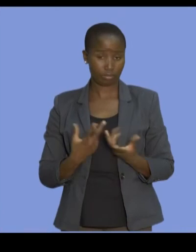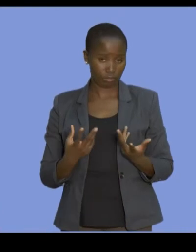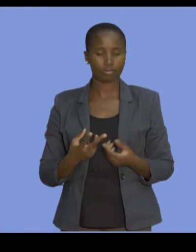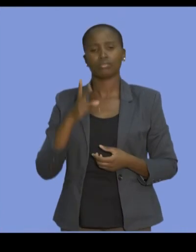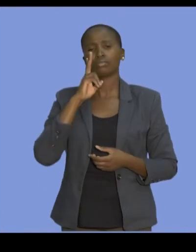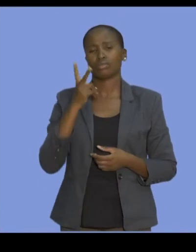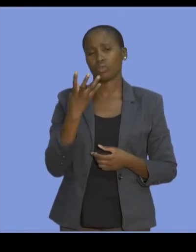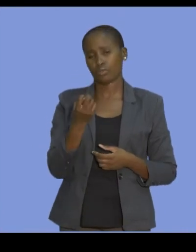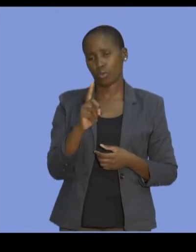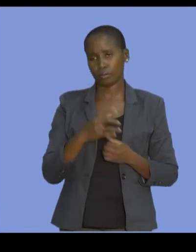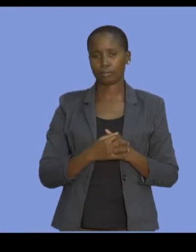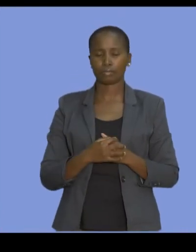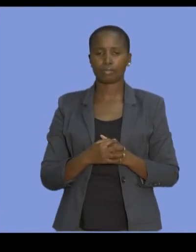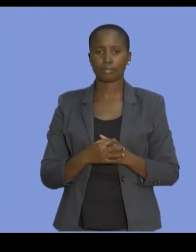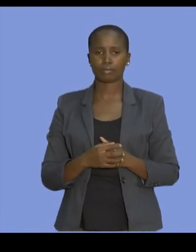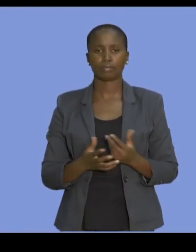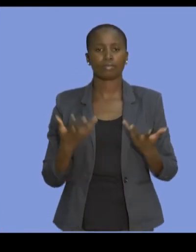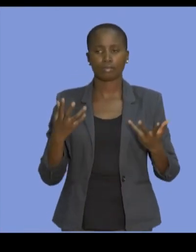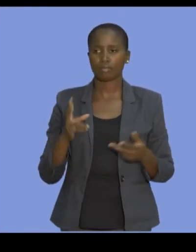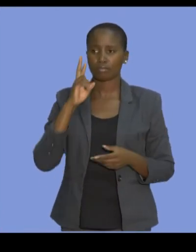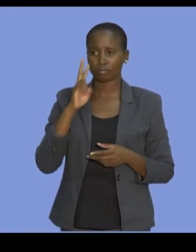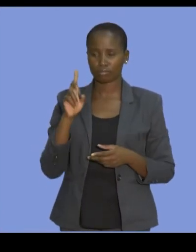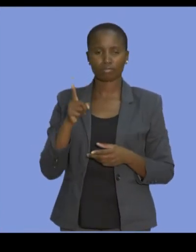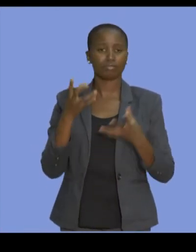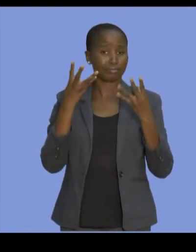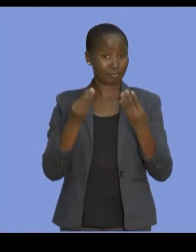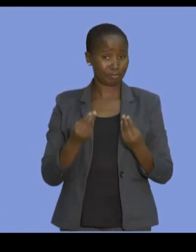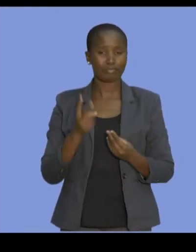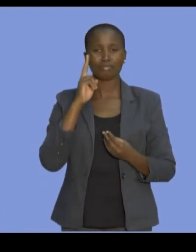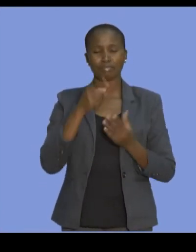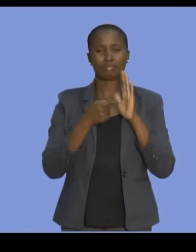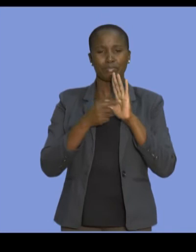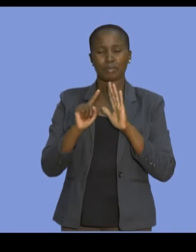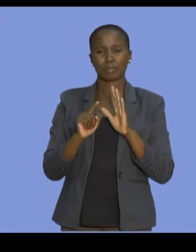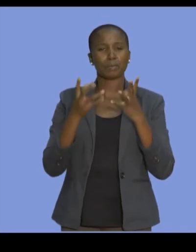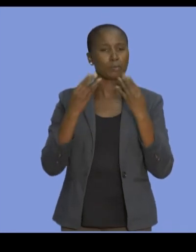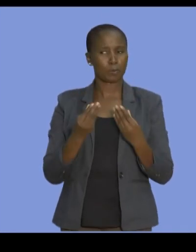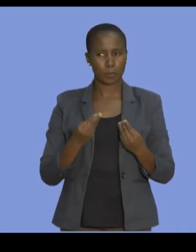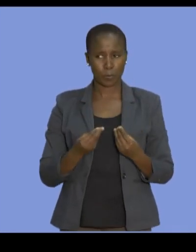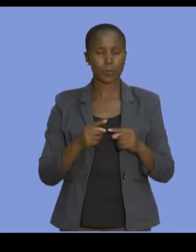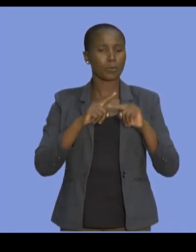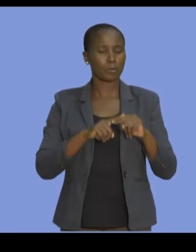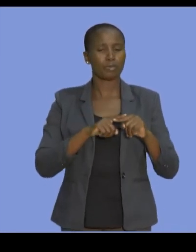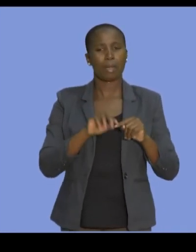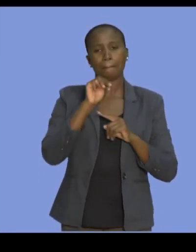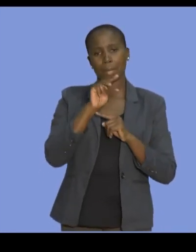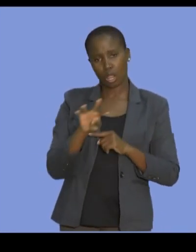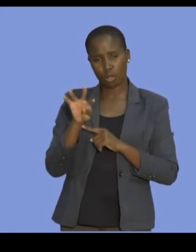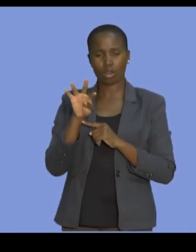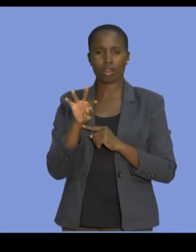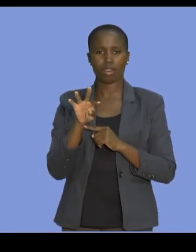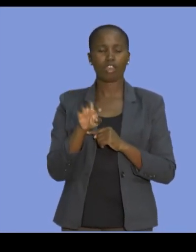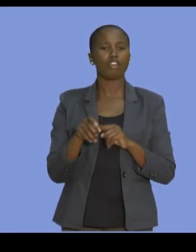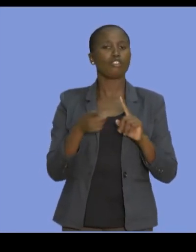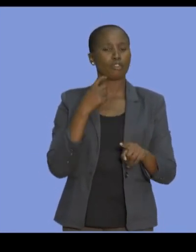what we have now. So here, this data shows the population in millions of a random sample of 12